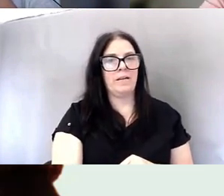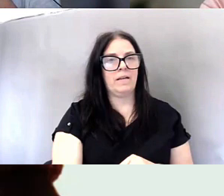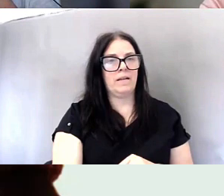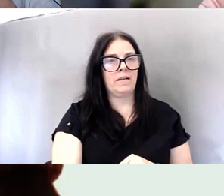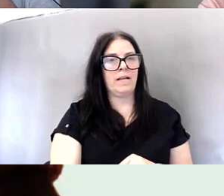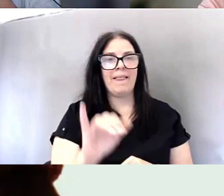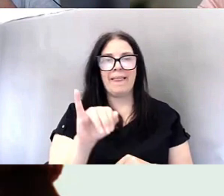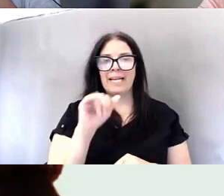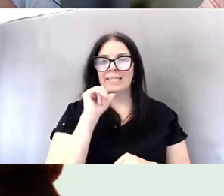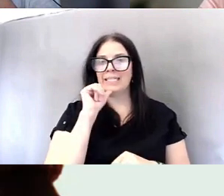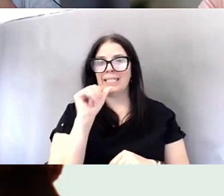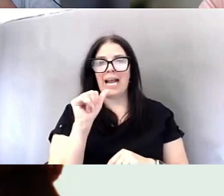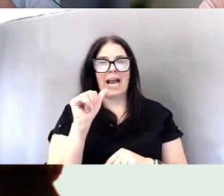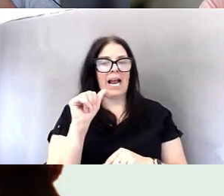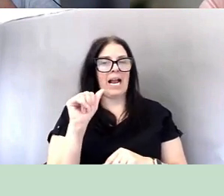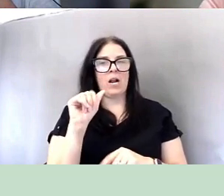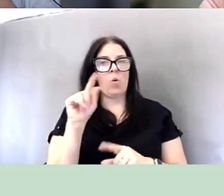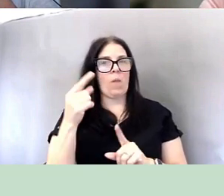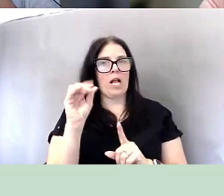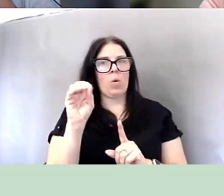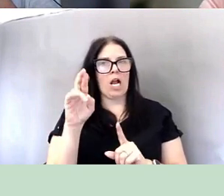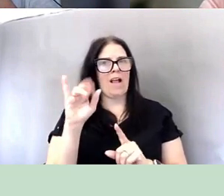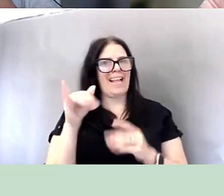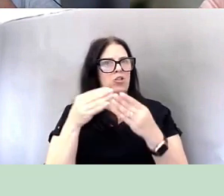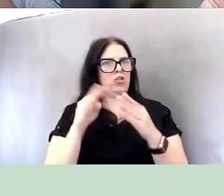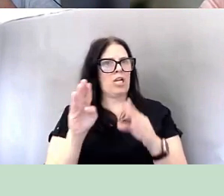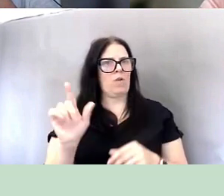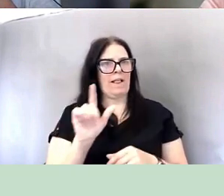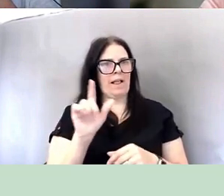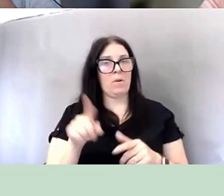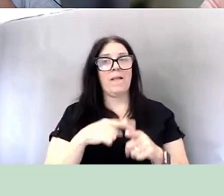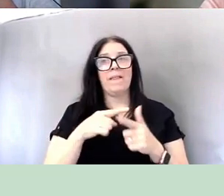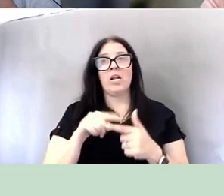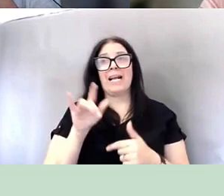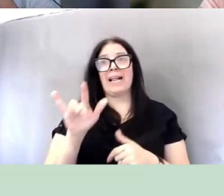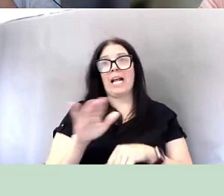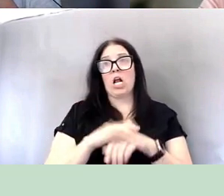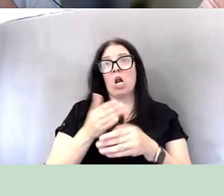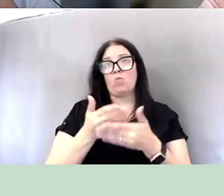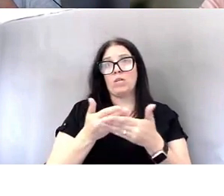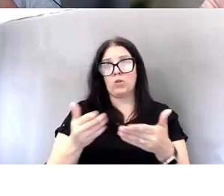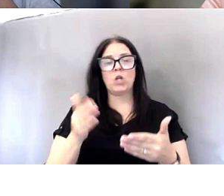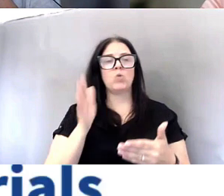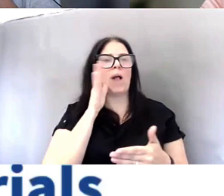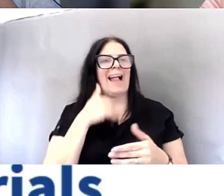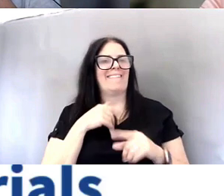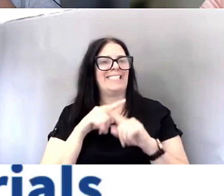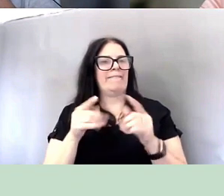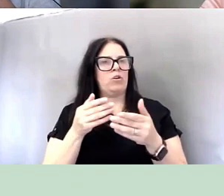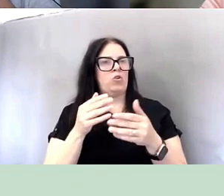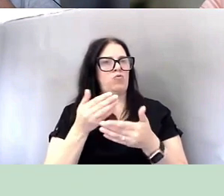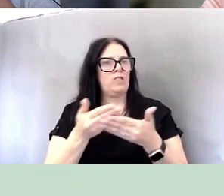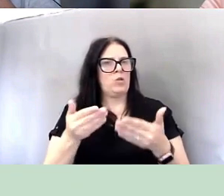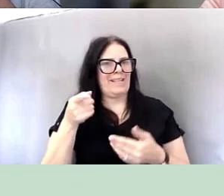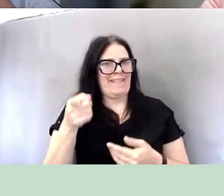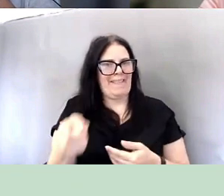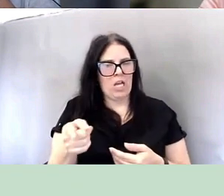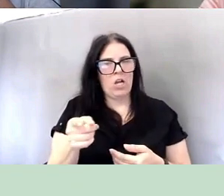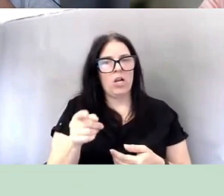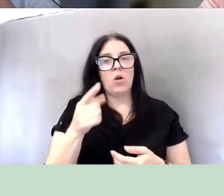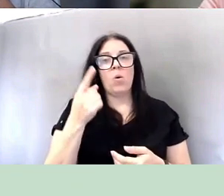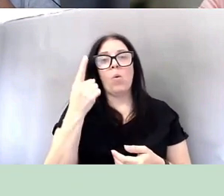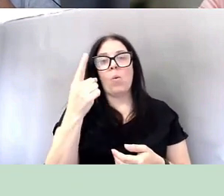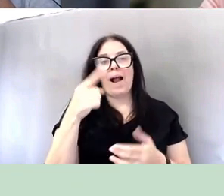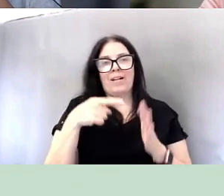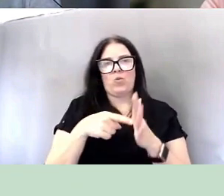that we have on our website. And once you click on the resource library, you have different resources. And one that is